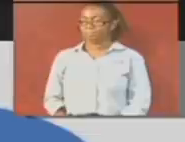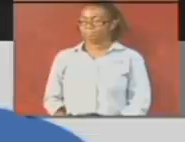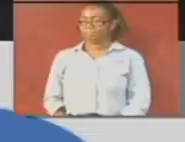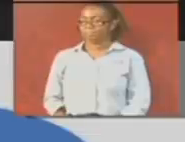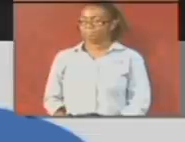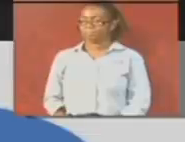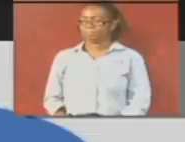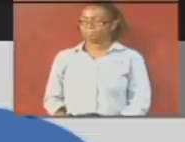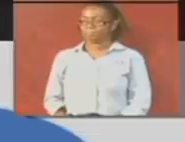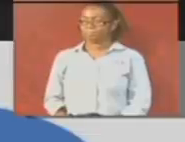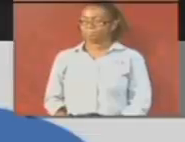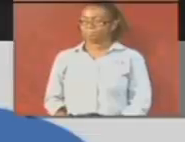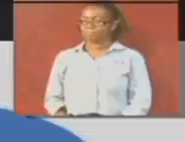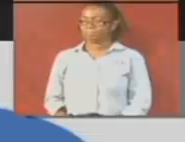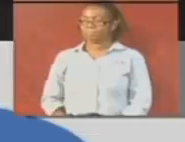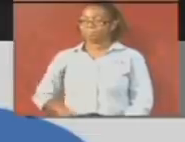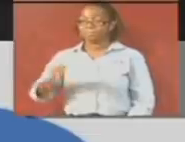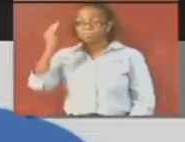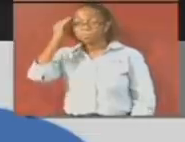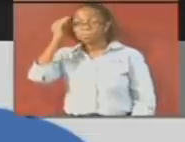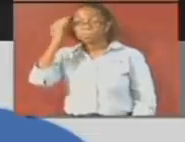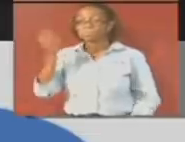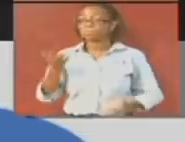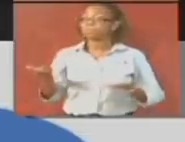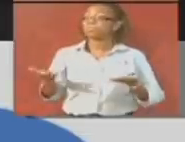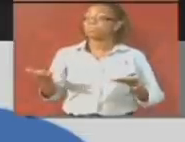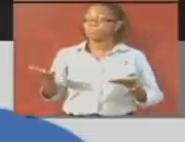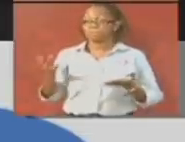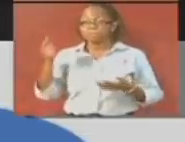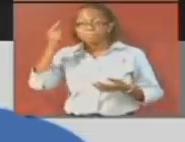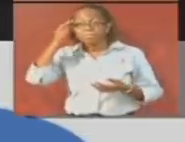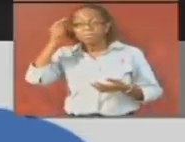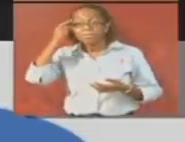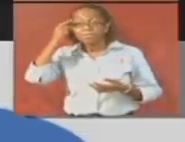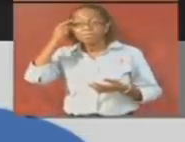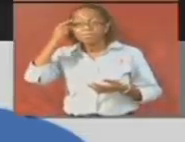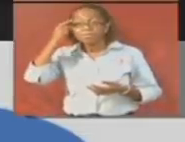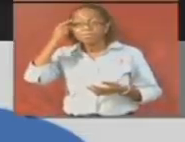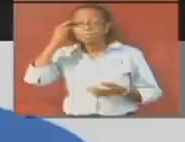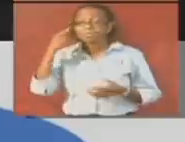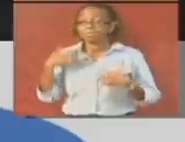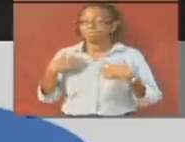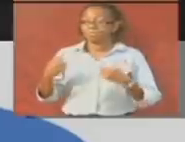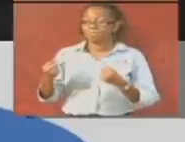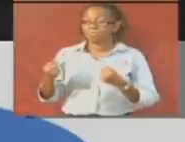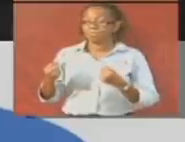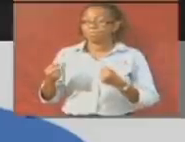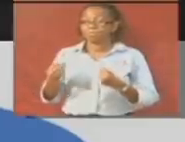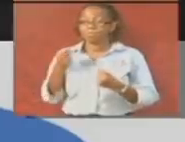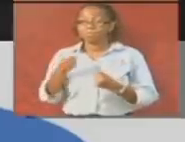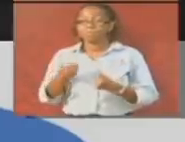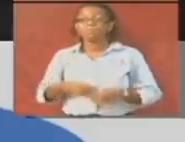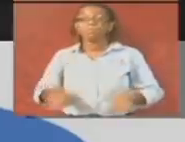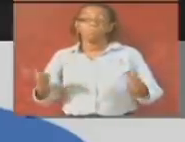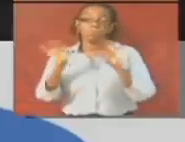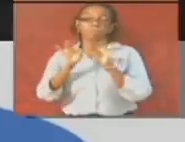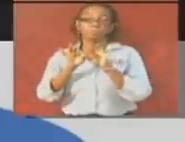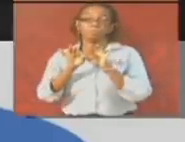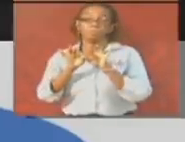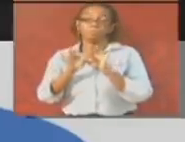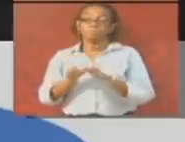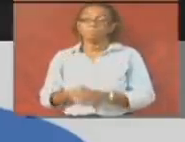please, we know that the mental health impact of the pandemic is also widely recognized. At this time, people are at higher